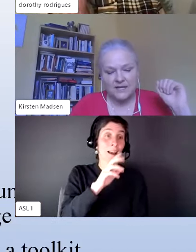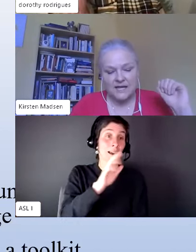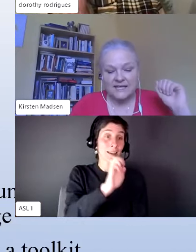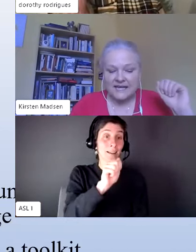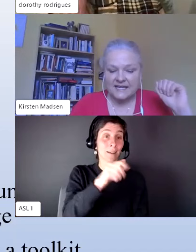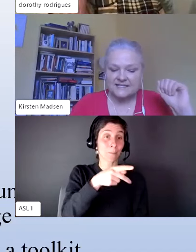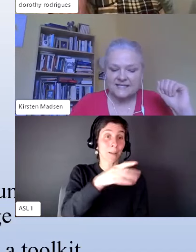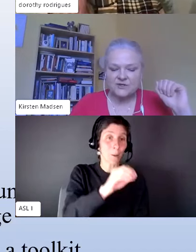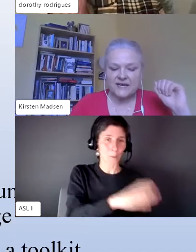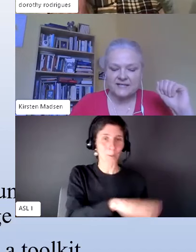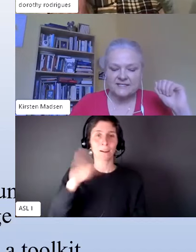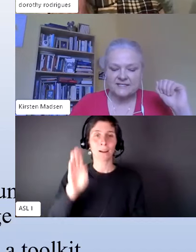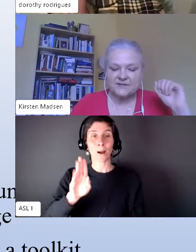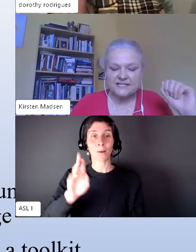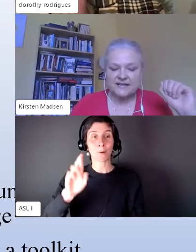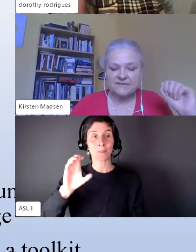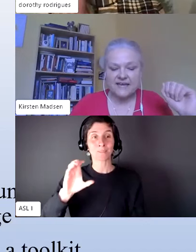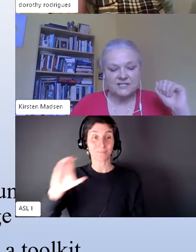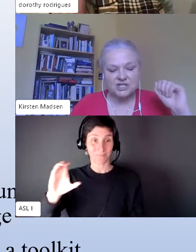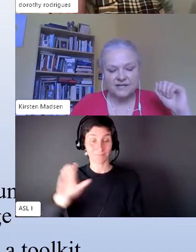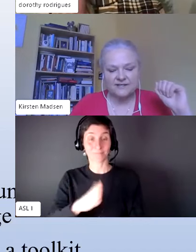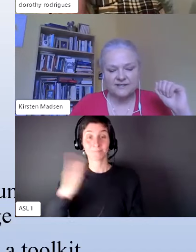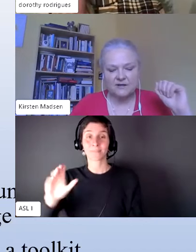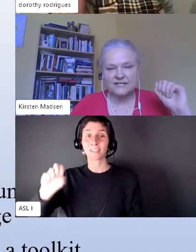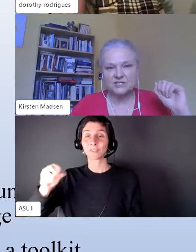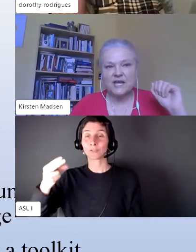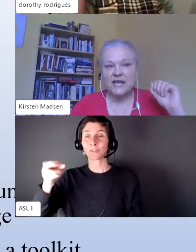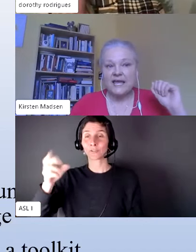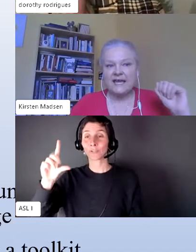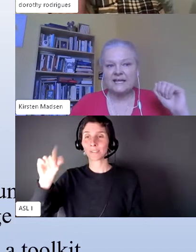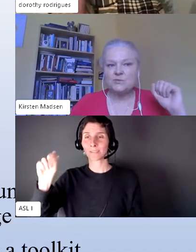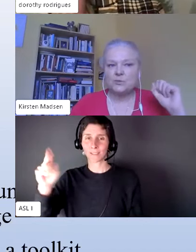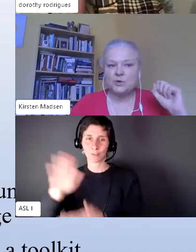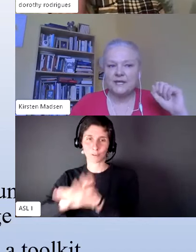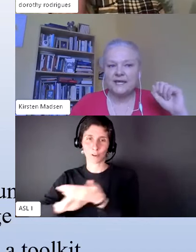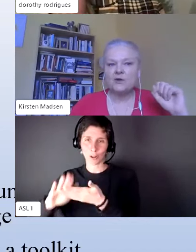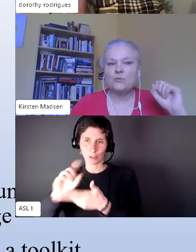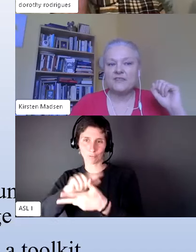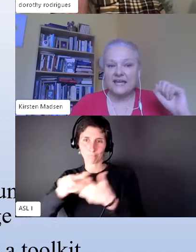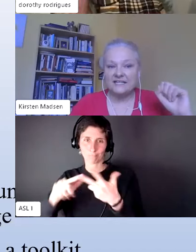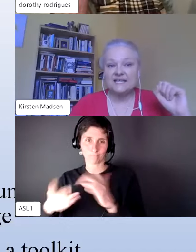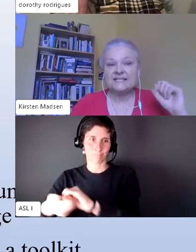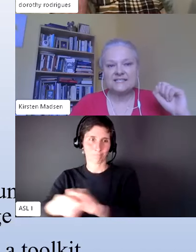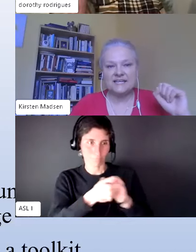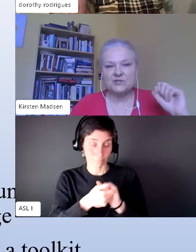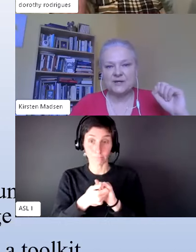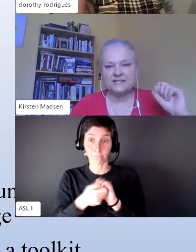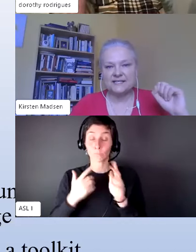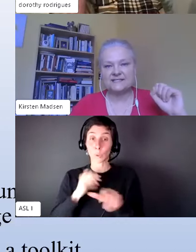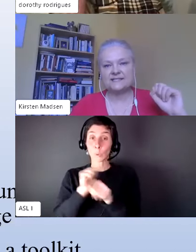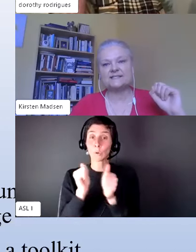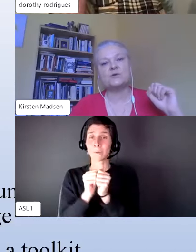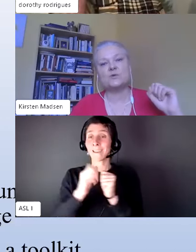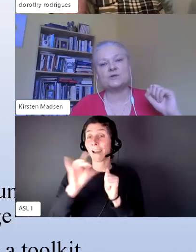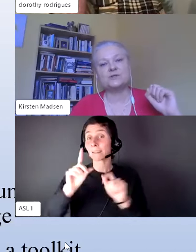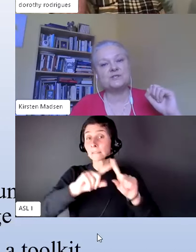Rumble Canadian Centre of Excellence for the Deaf, and Sheridan College. And we're working with 8 seniors